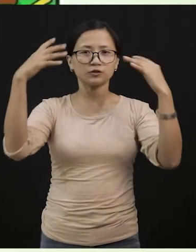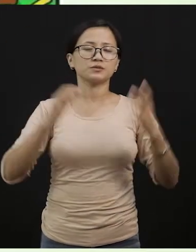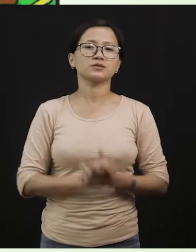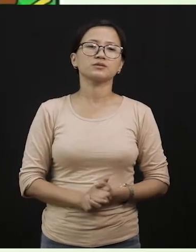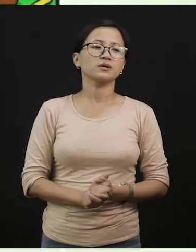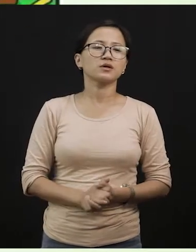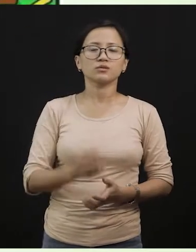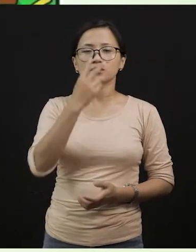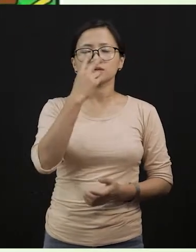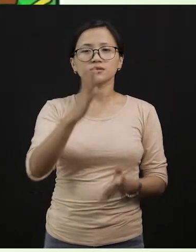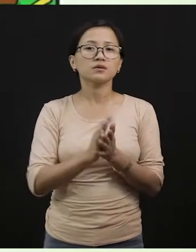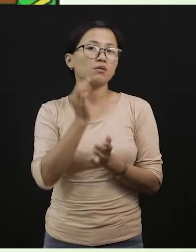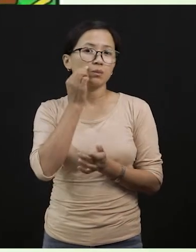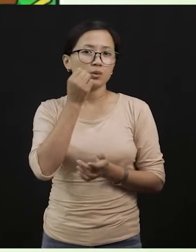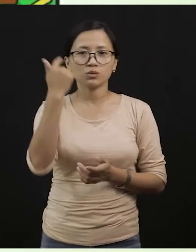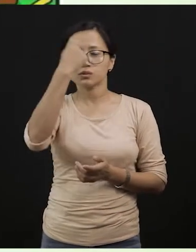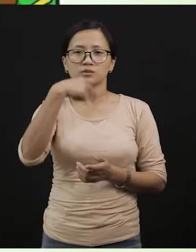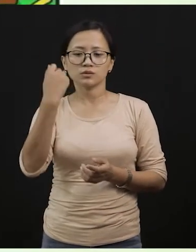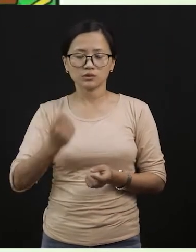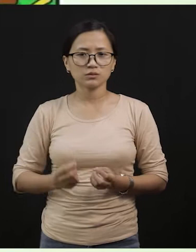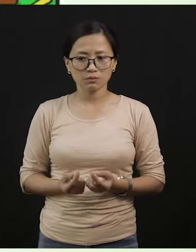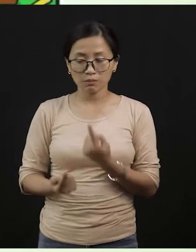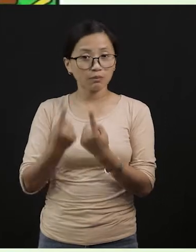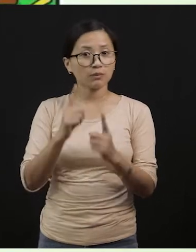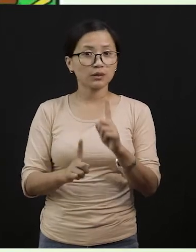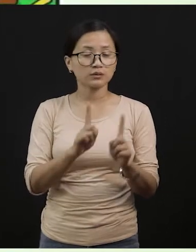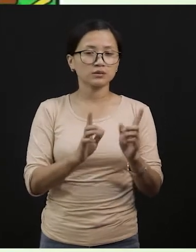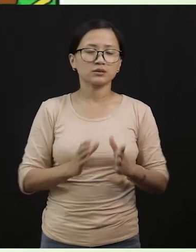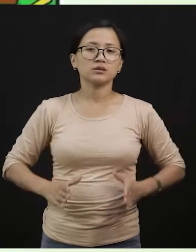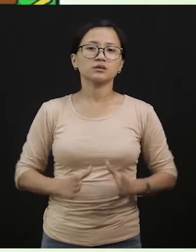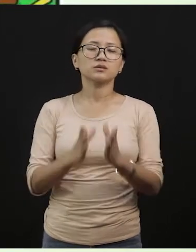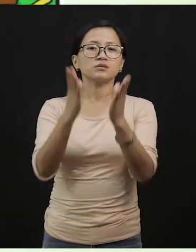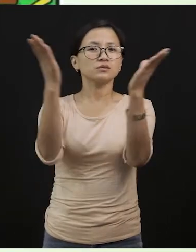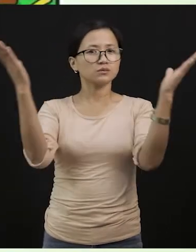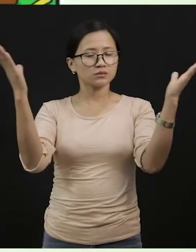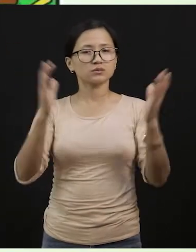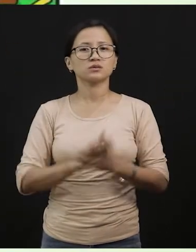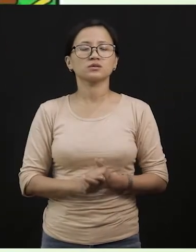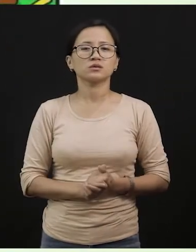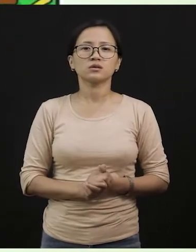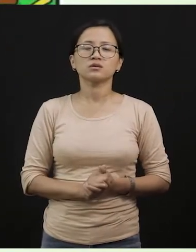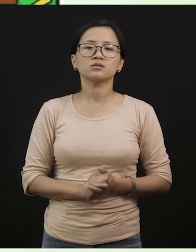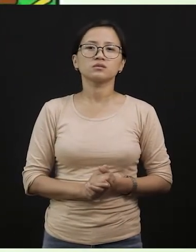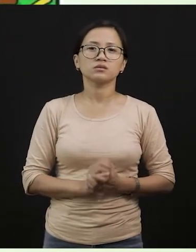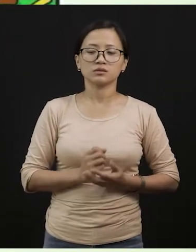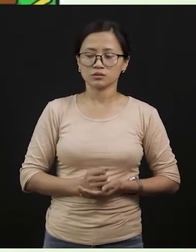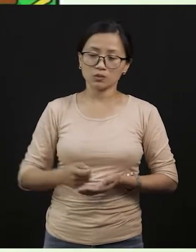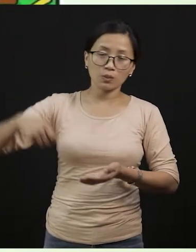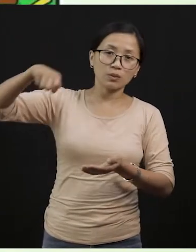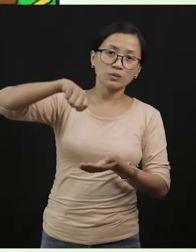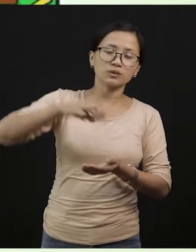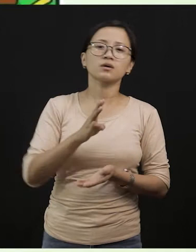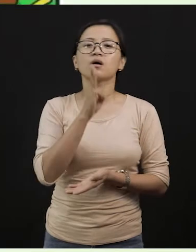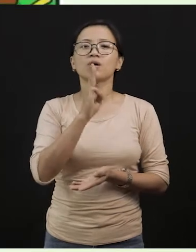is planting a tree, okay? We see a boy planting a tree, and after planting it, he is also watering, isn't